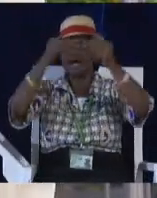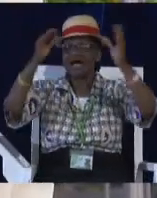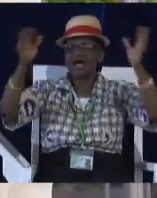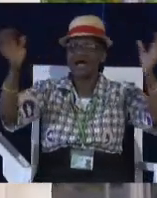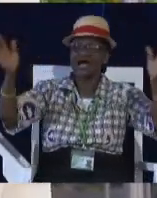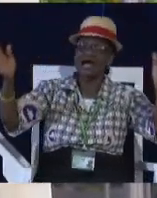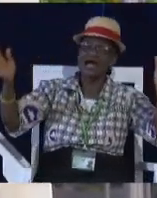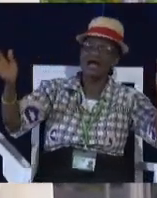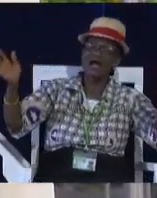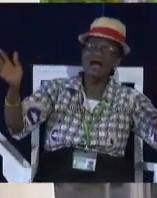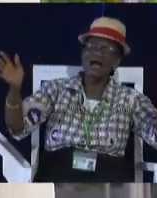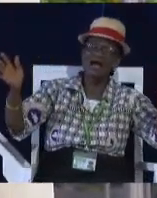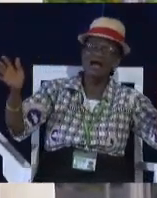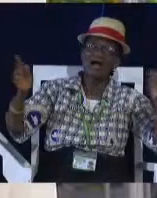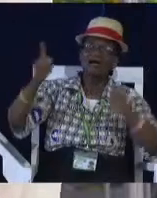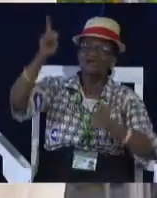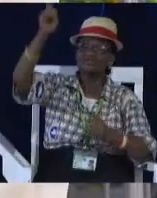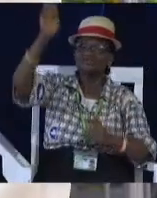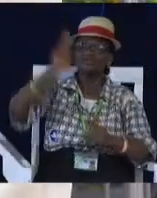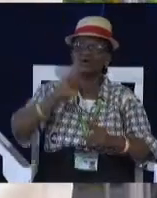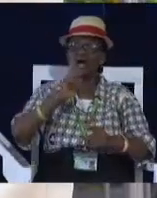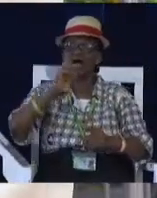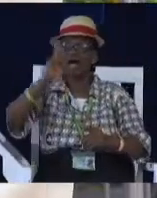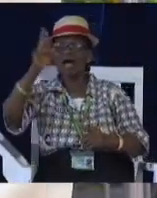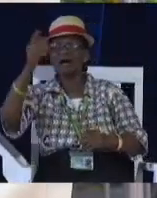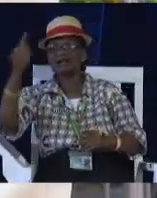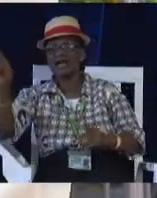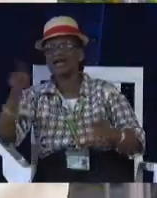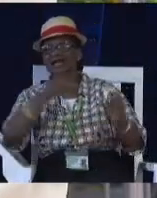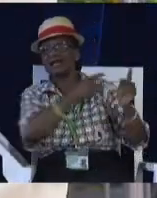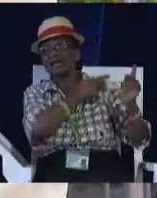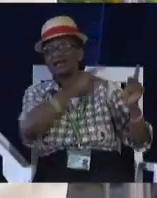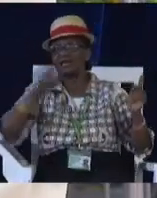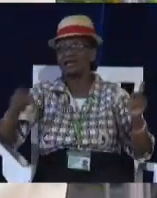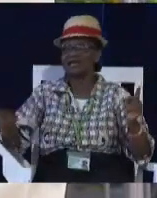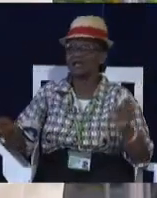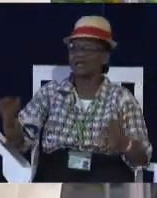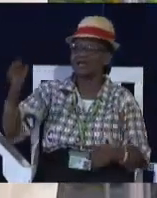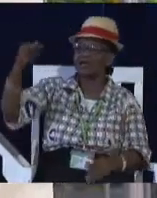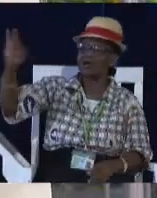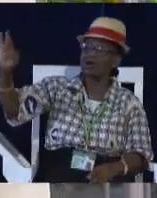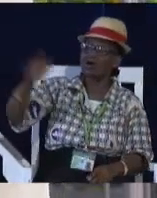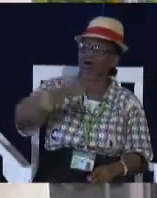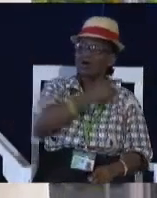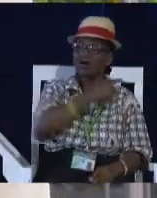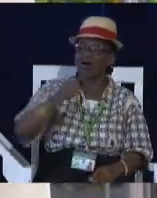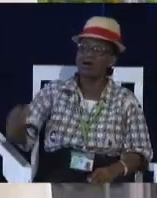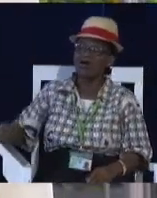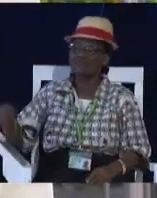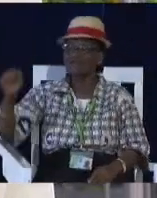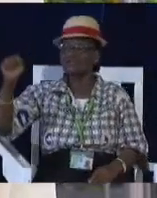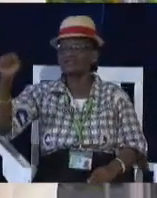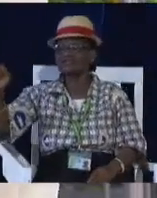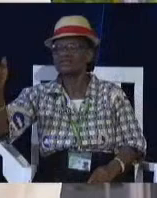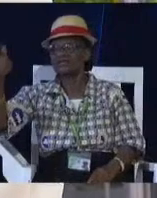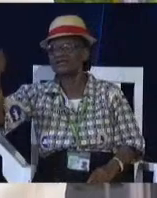alleluia. You are the King of Kings,